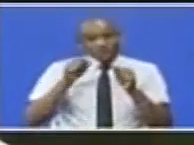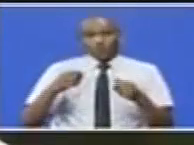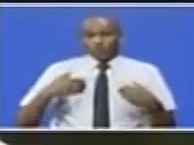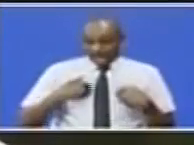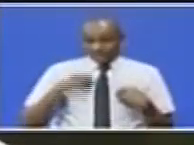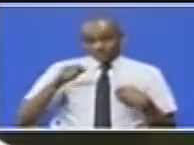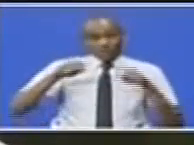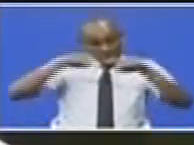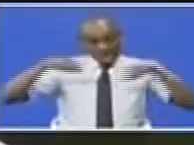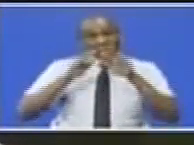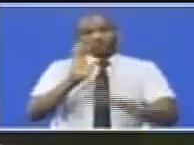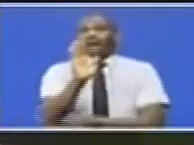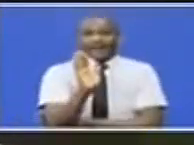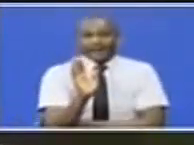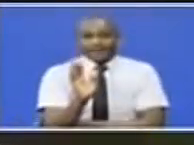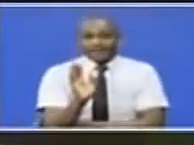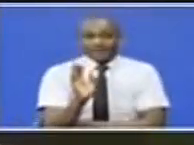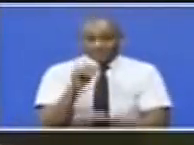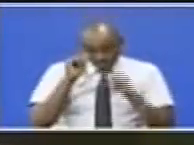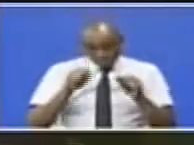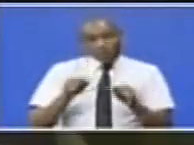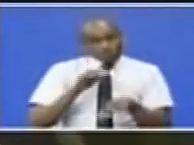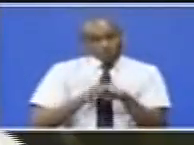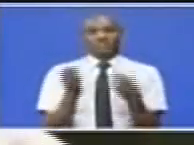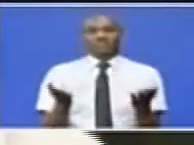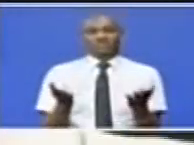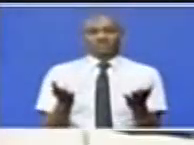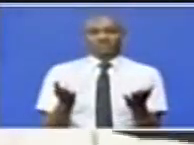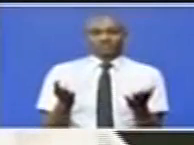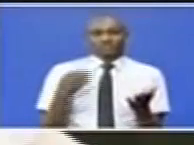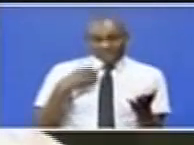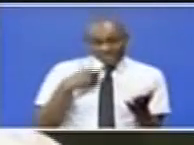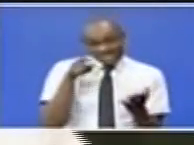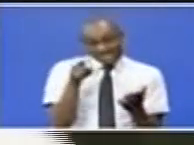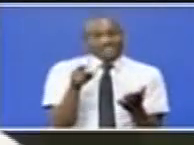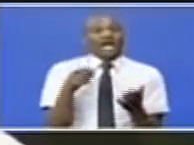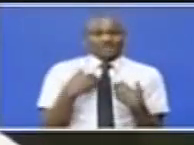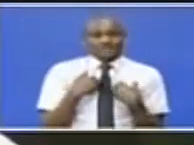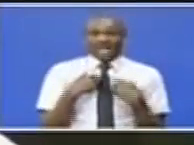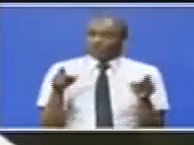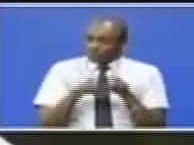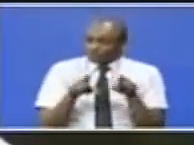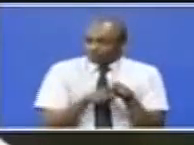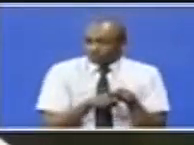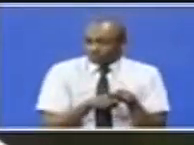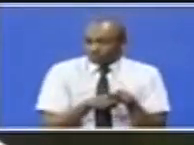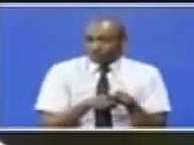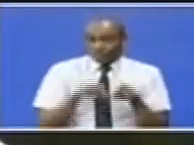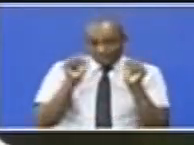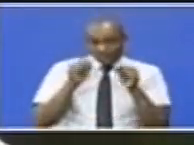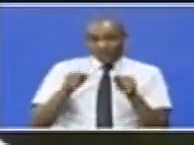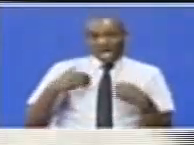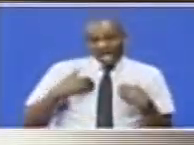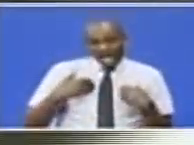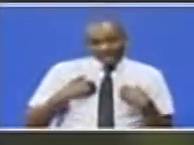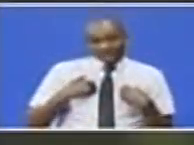be able to have an aquarium in your house, but that's going to be a smaller aquarium, more or less like one of those ones there. And also you can even have an aquarium